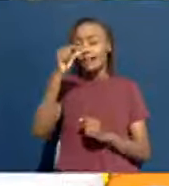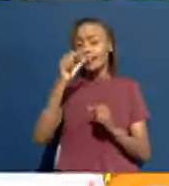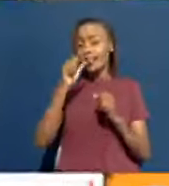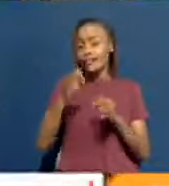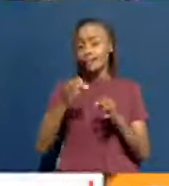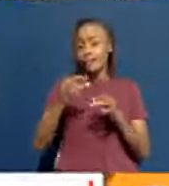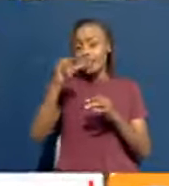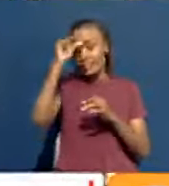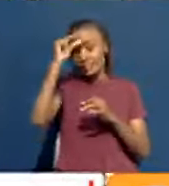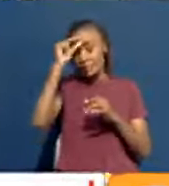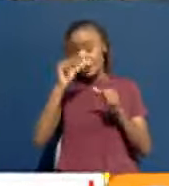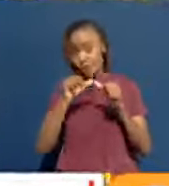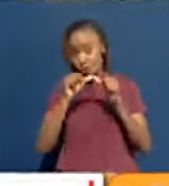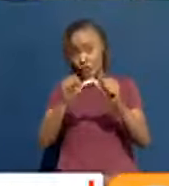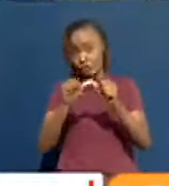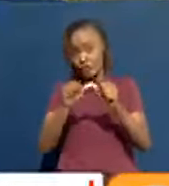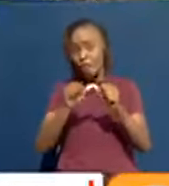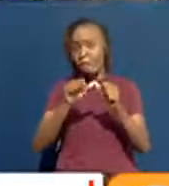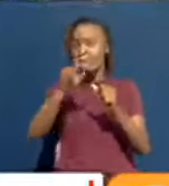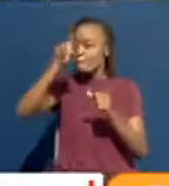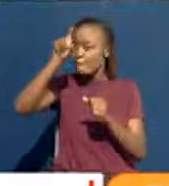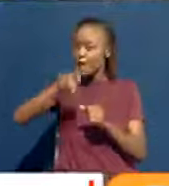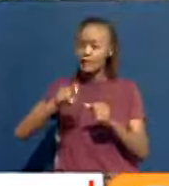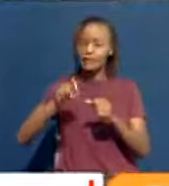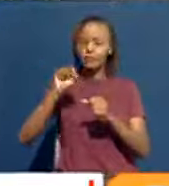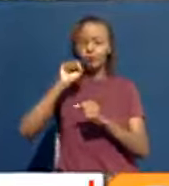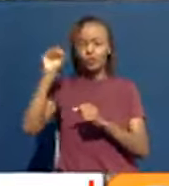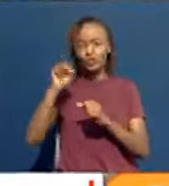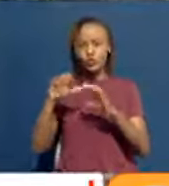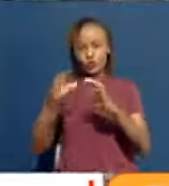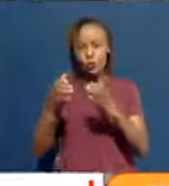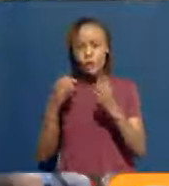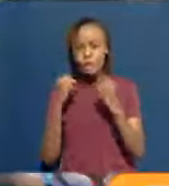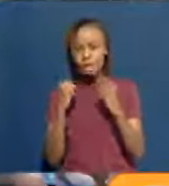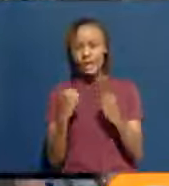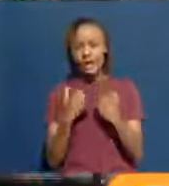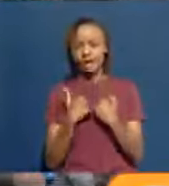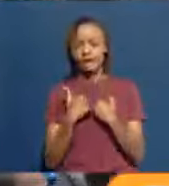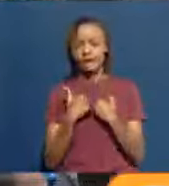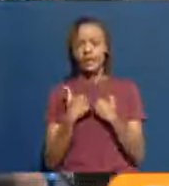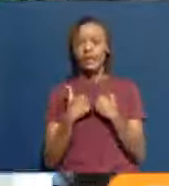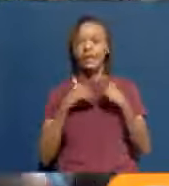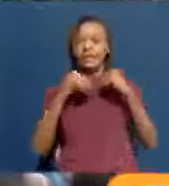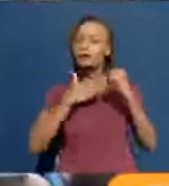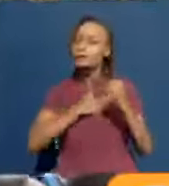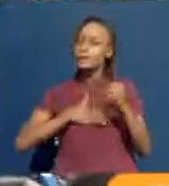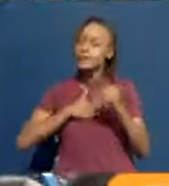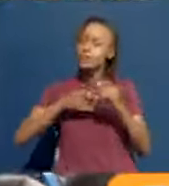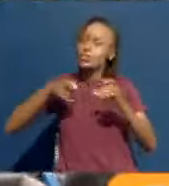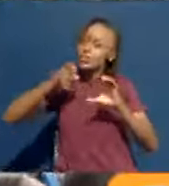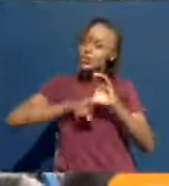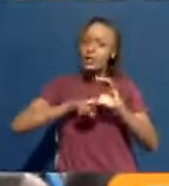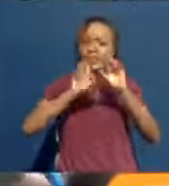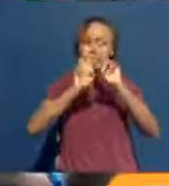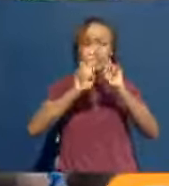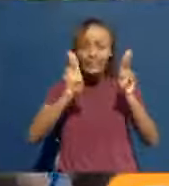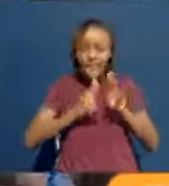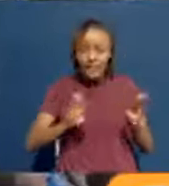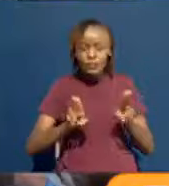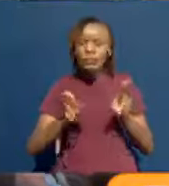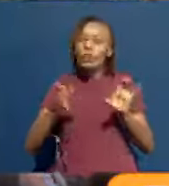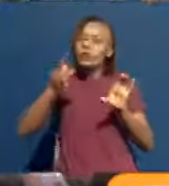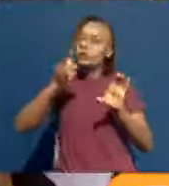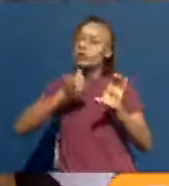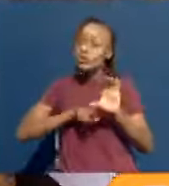tunauliza wa Kenya wote, wangogo zote za Kenya, to join chama ambayo ni ya kimataifa, chama ya kitaifa